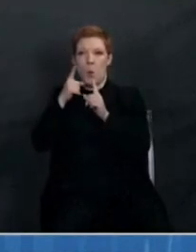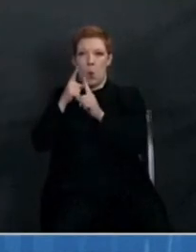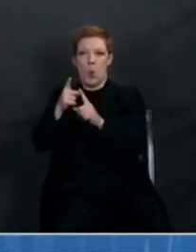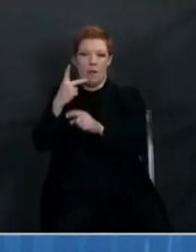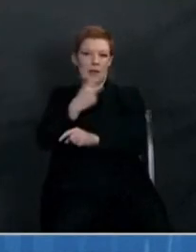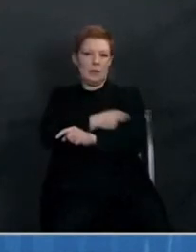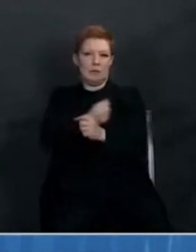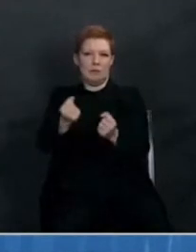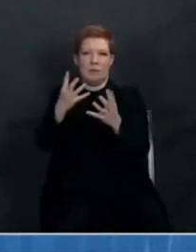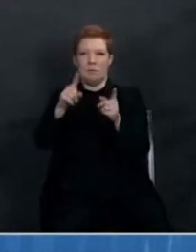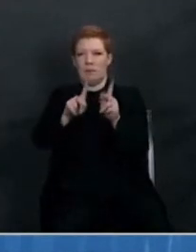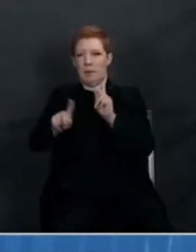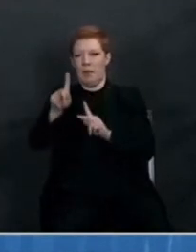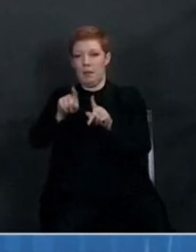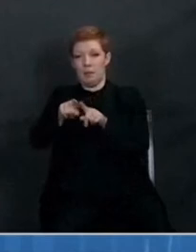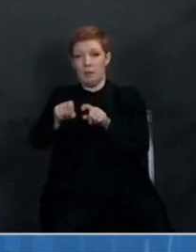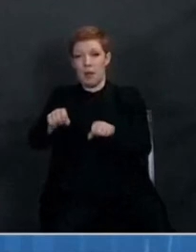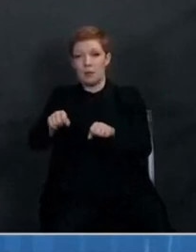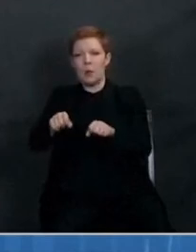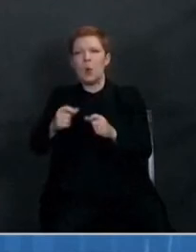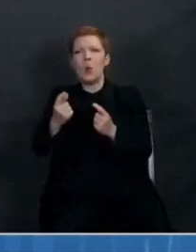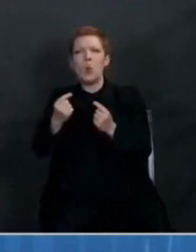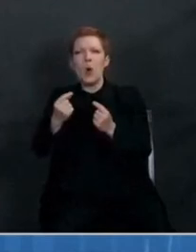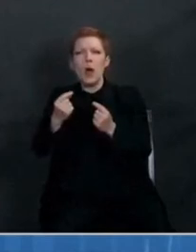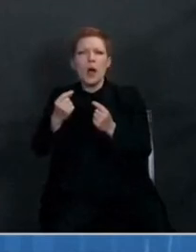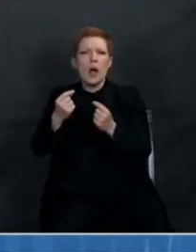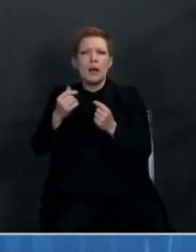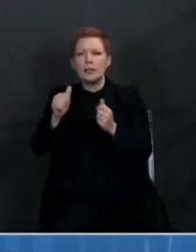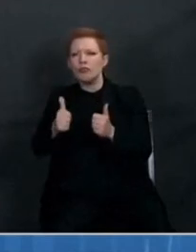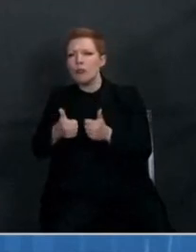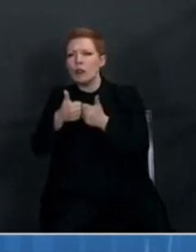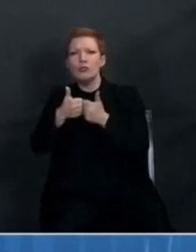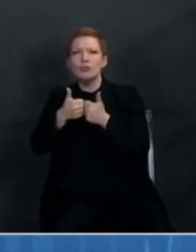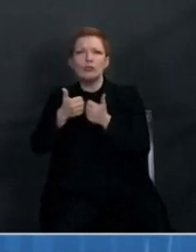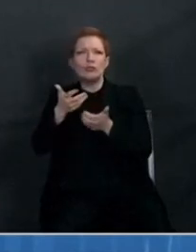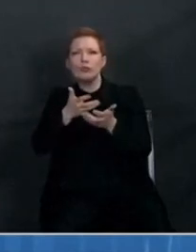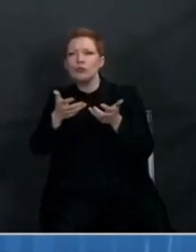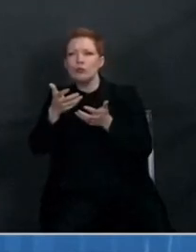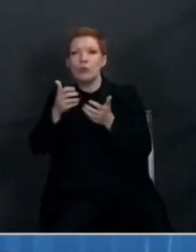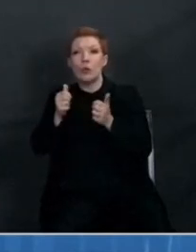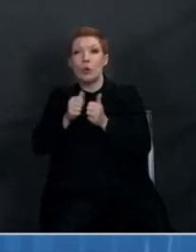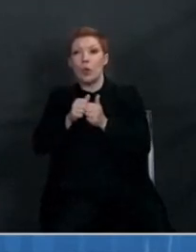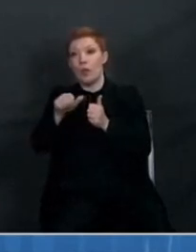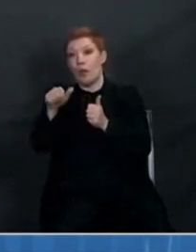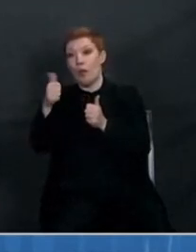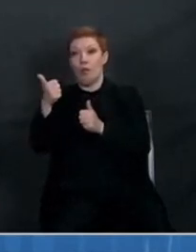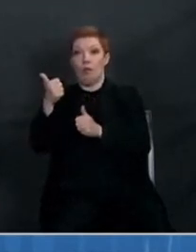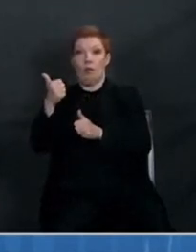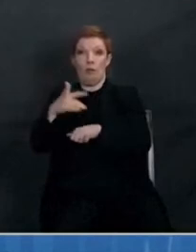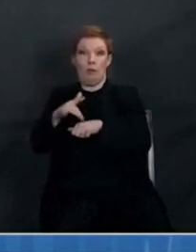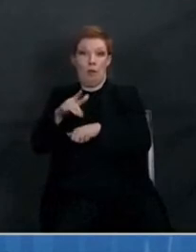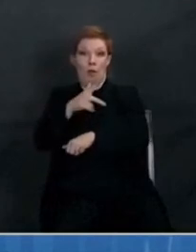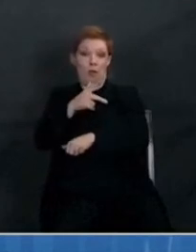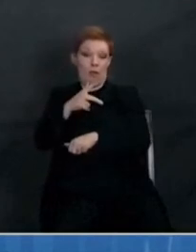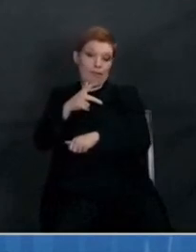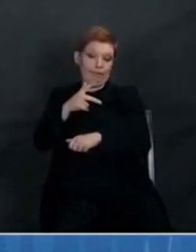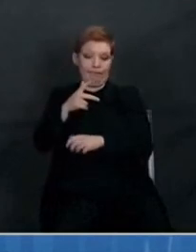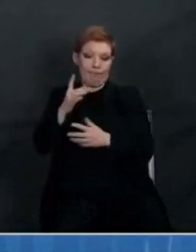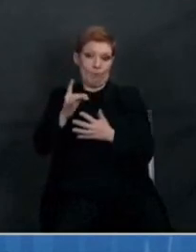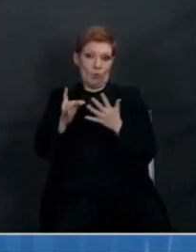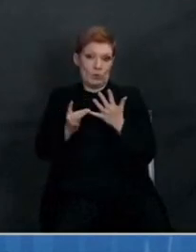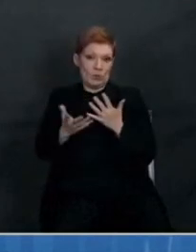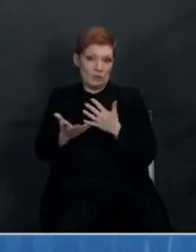what kind of a messaging challenge might be posed by its lower effectiveness when compared to the other available alternatives? Thank you for the question. I think I'll take the first